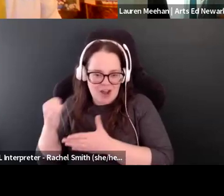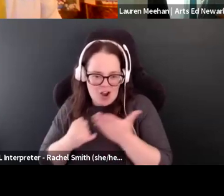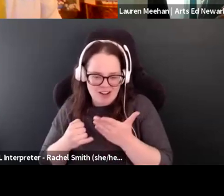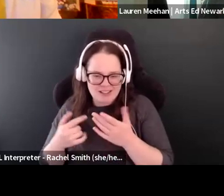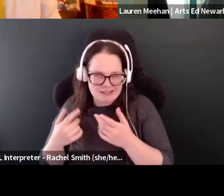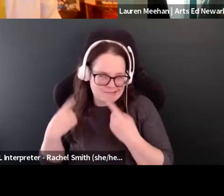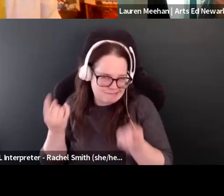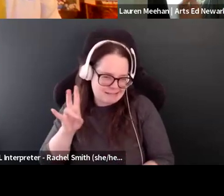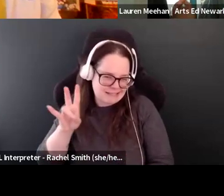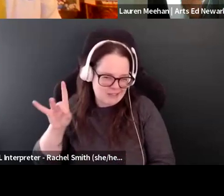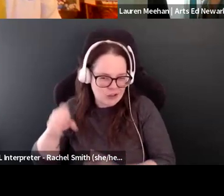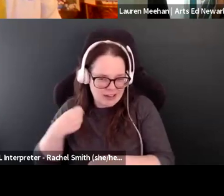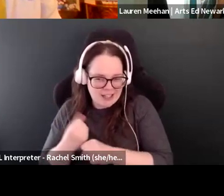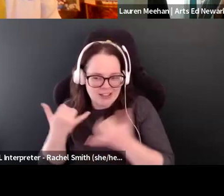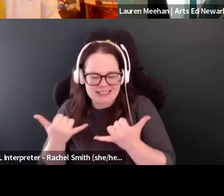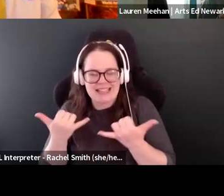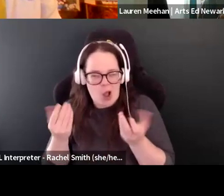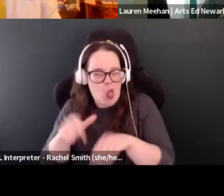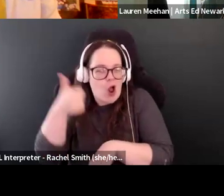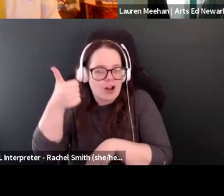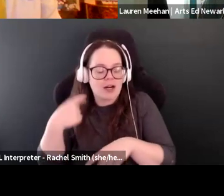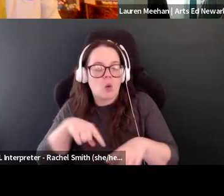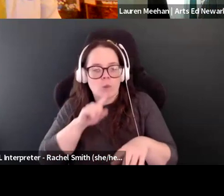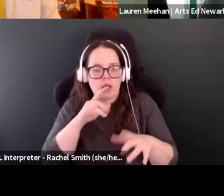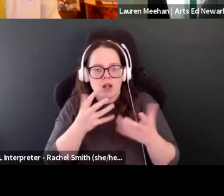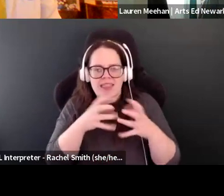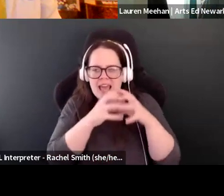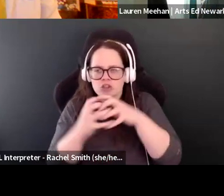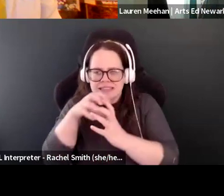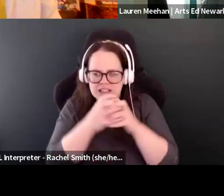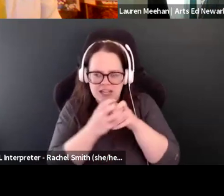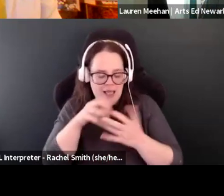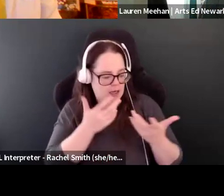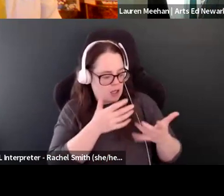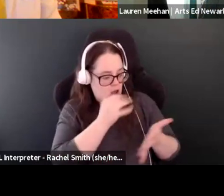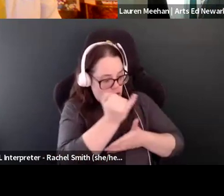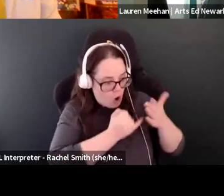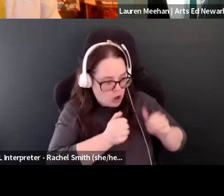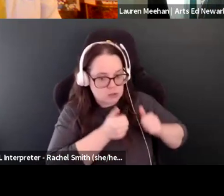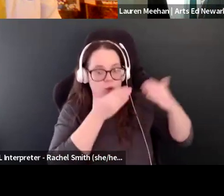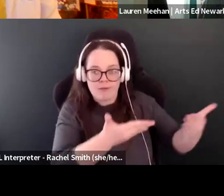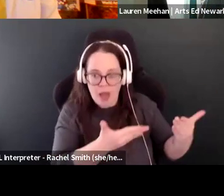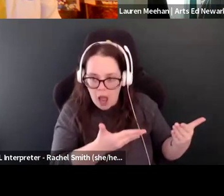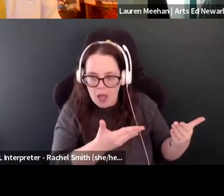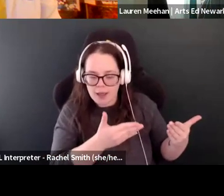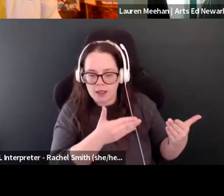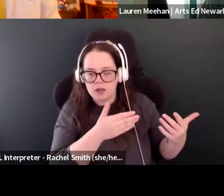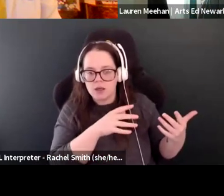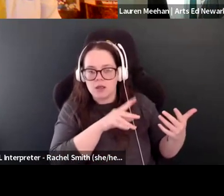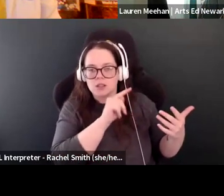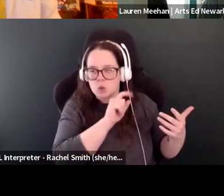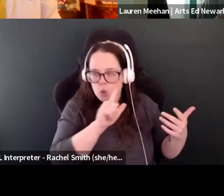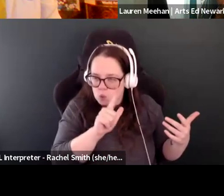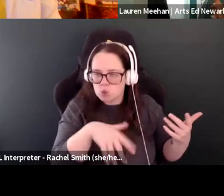or 8 years now. And we really look at the intersection between what the arts provide, sort of the tools of the teaching artist and the arts